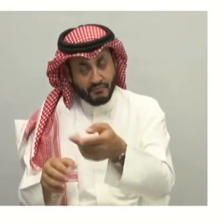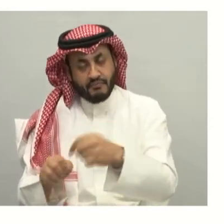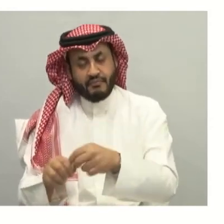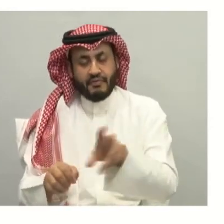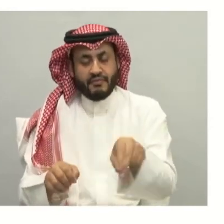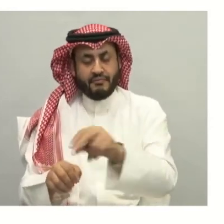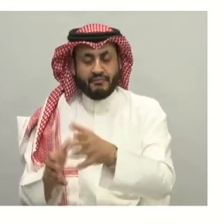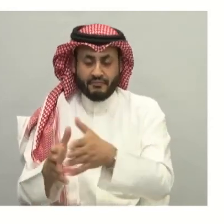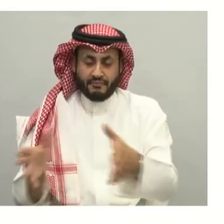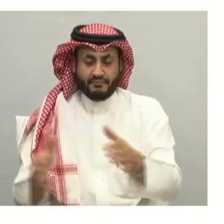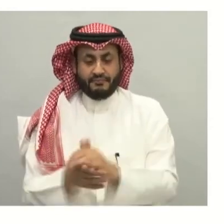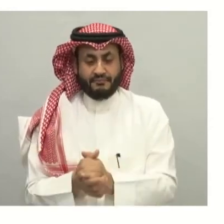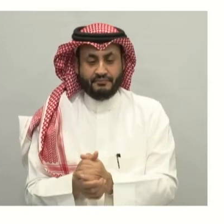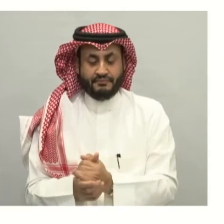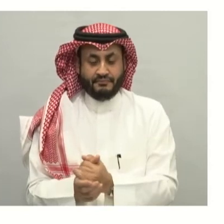cake.